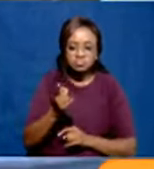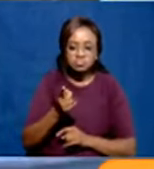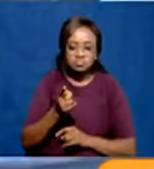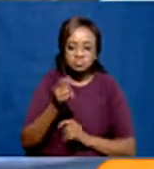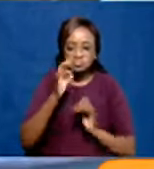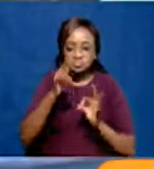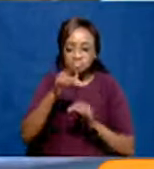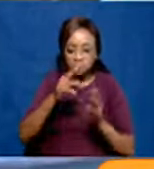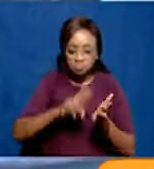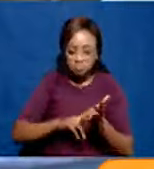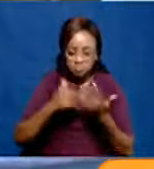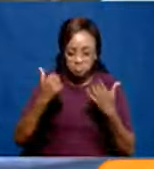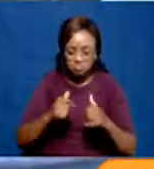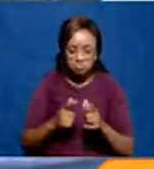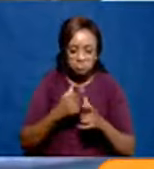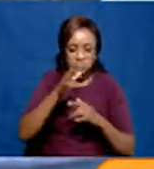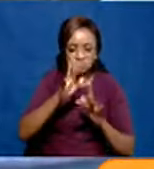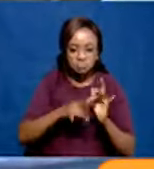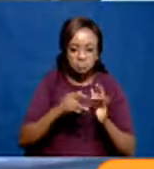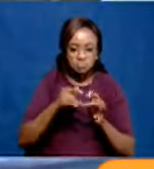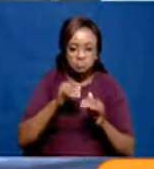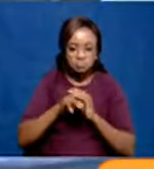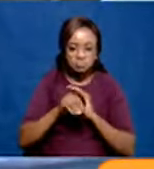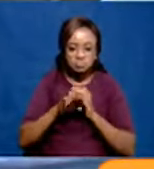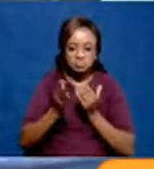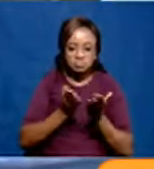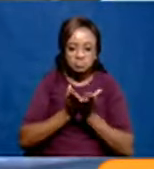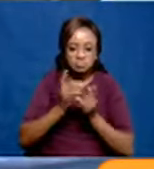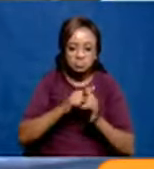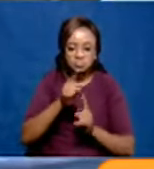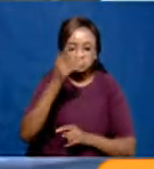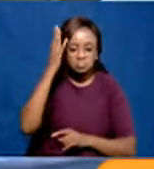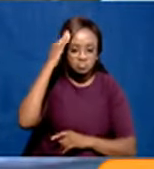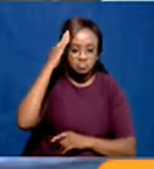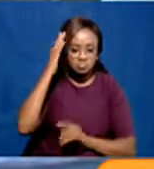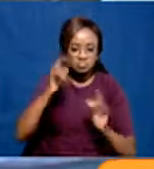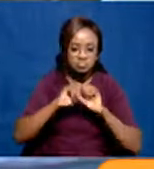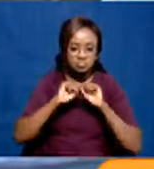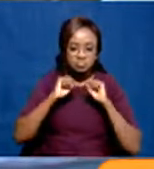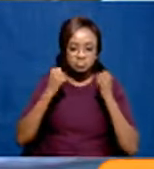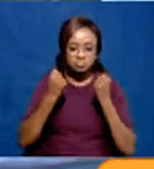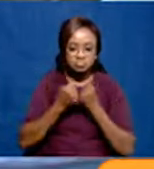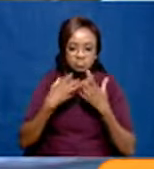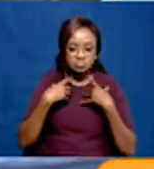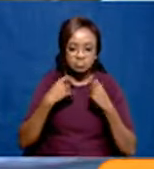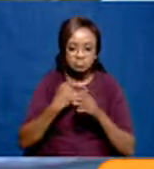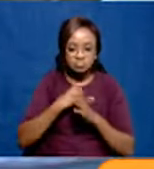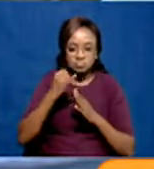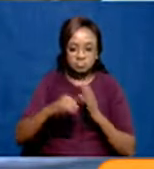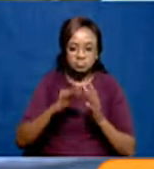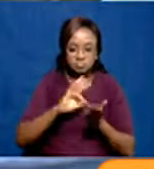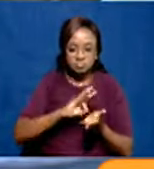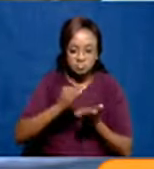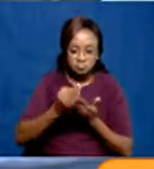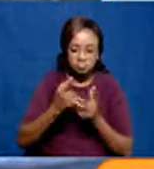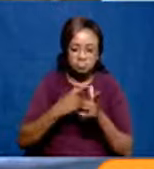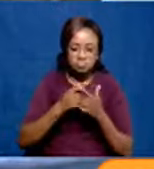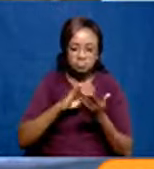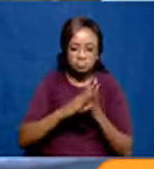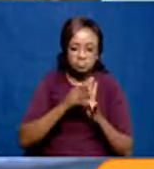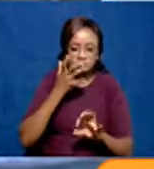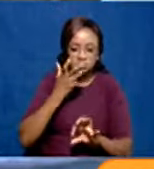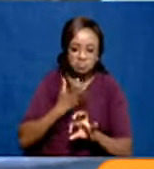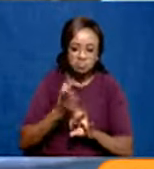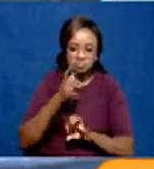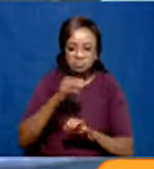to access the service in the primary health care, but you know Social Health Authority at the Social Health Insurance Fund is going to be very difficult for you to come and pay at that time and